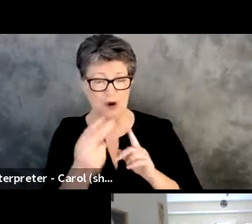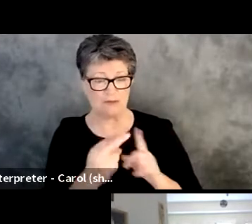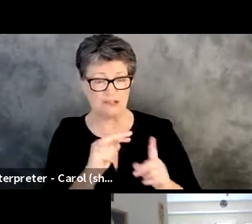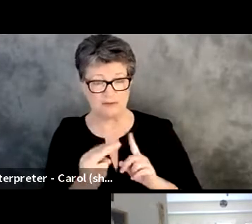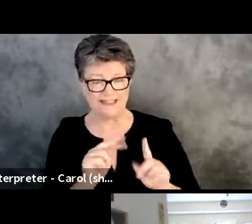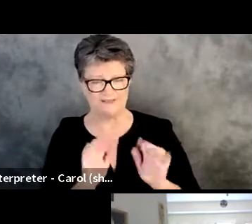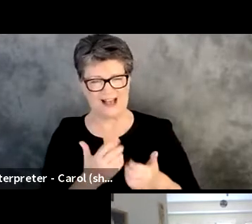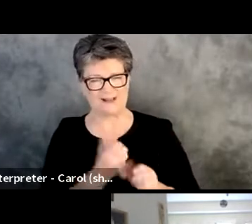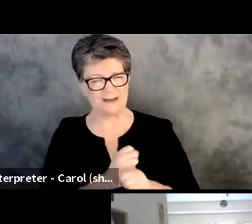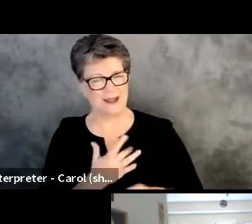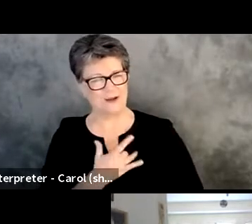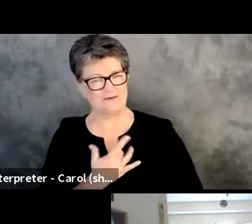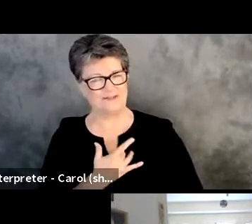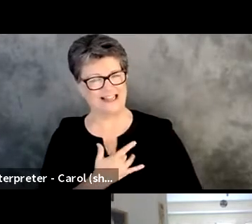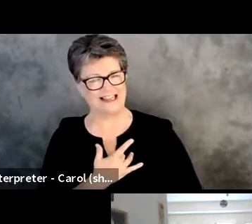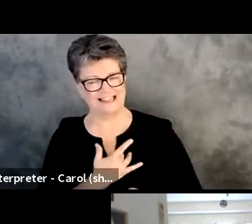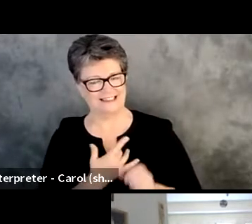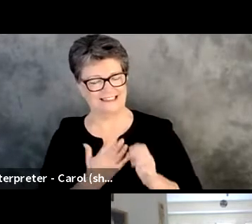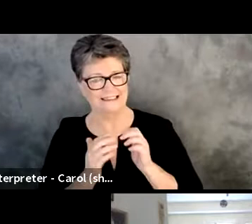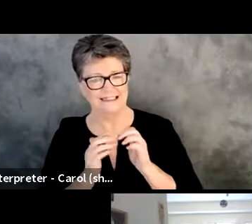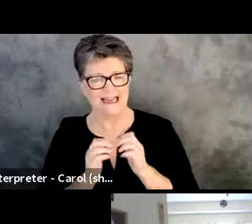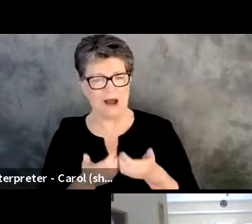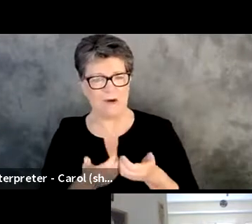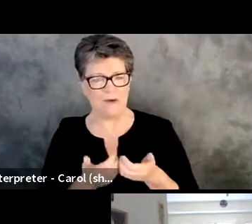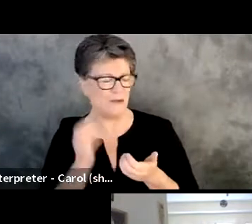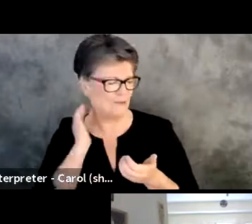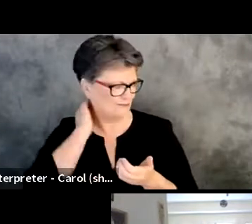make you feel, and how?